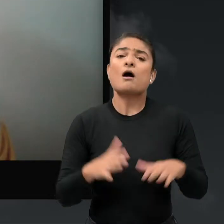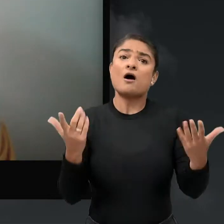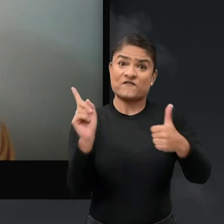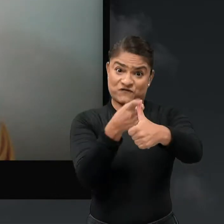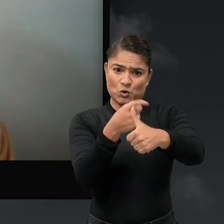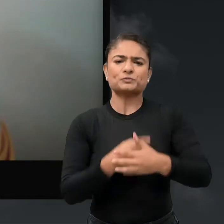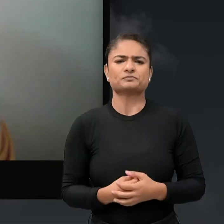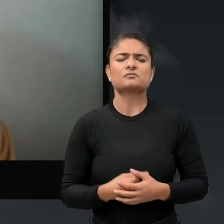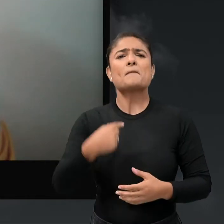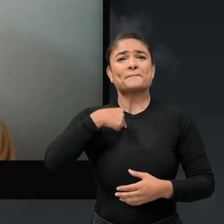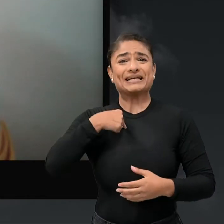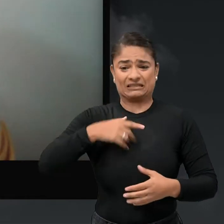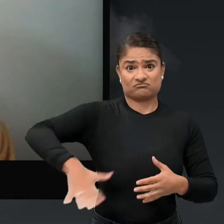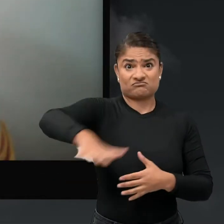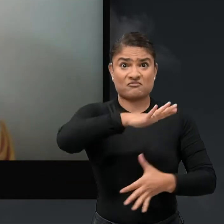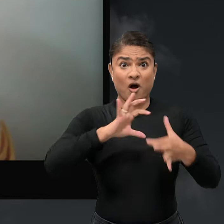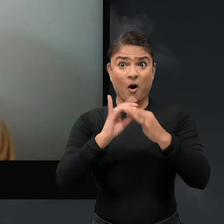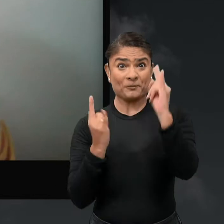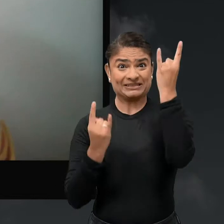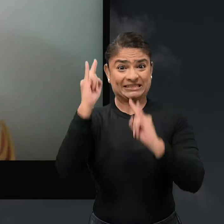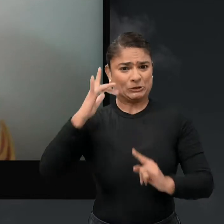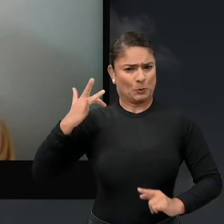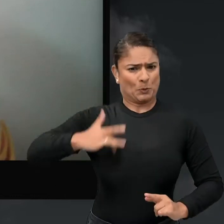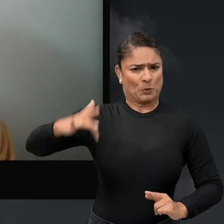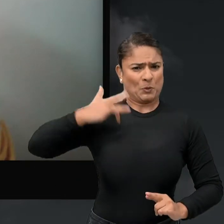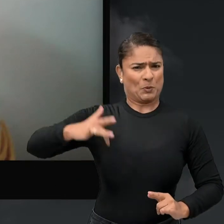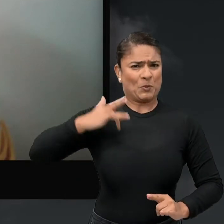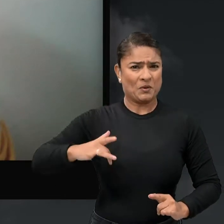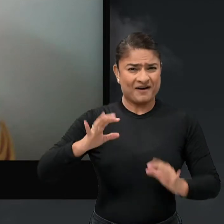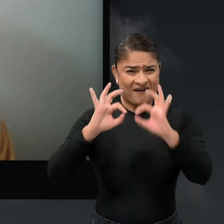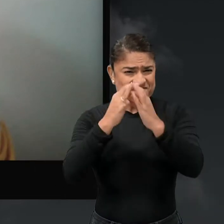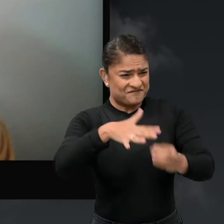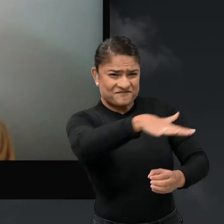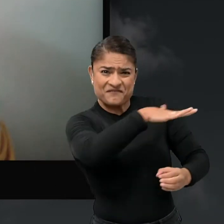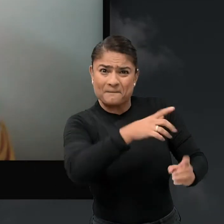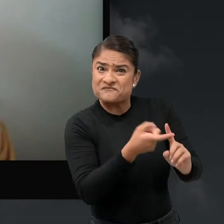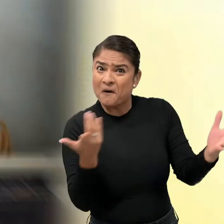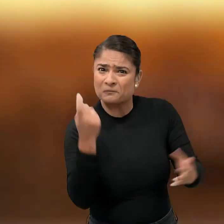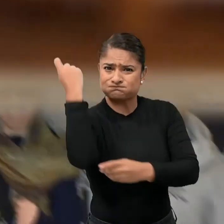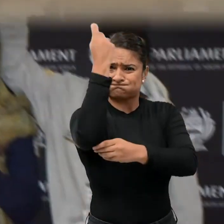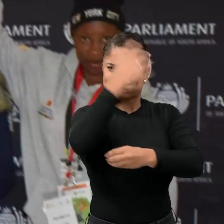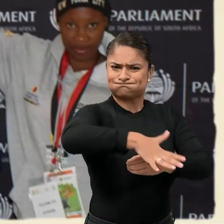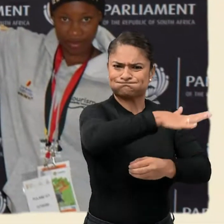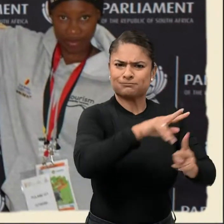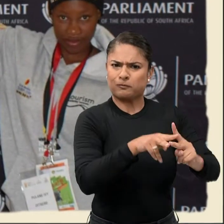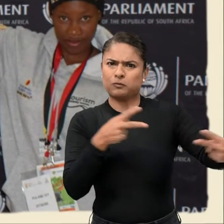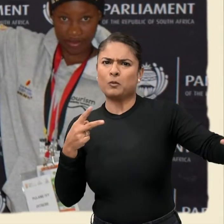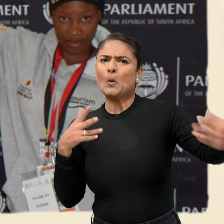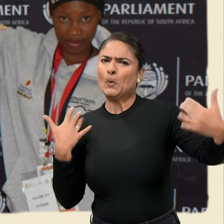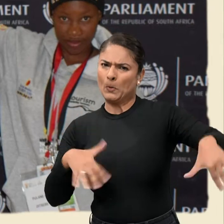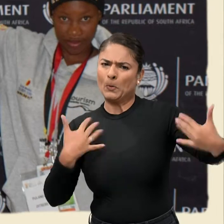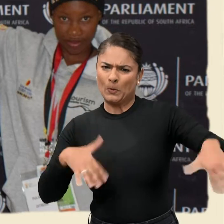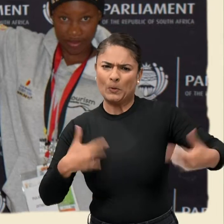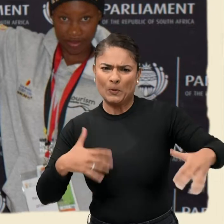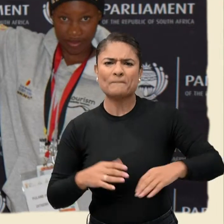have to say it's living in a suburb and having a family in the rural